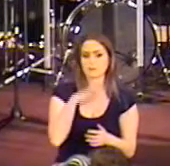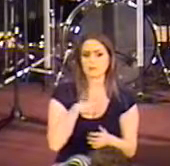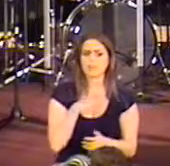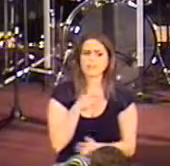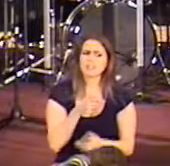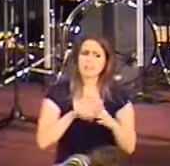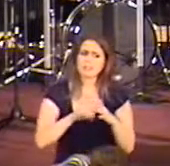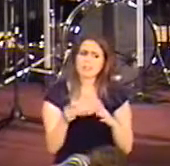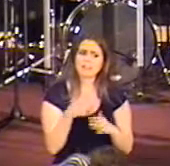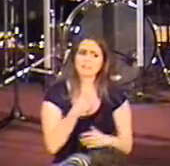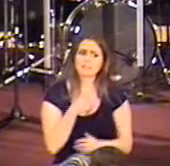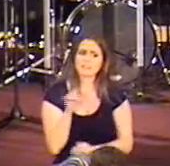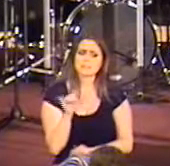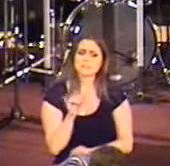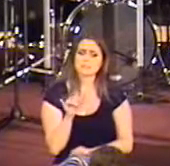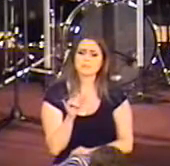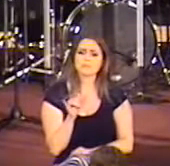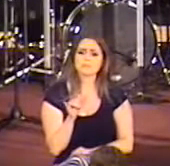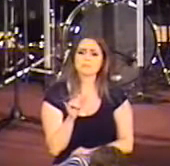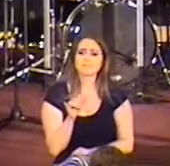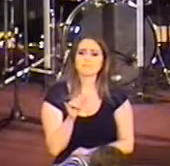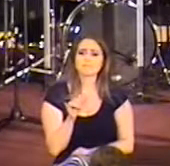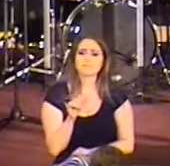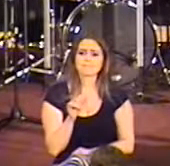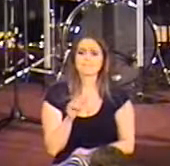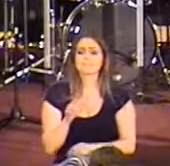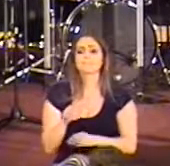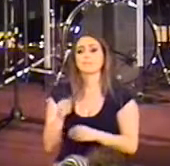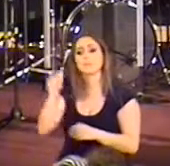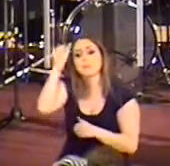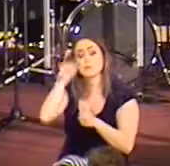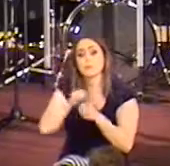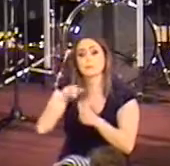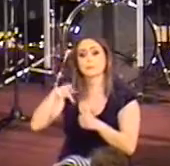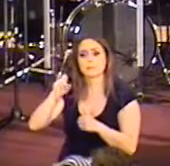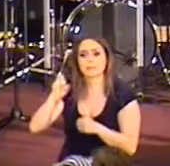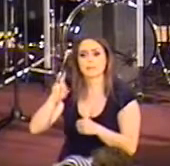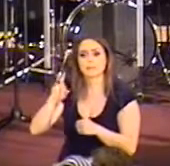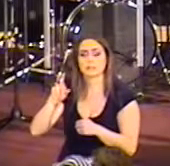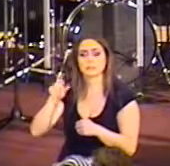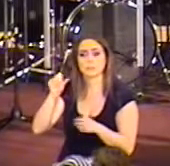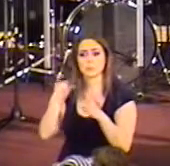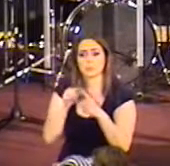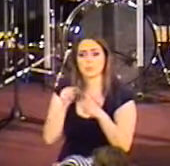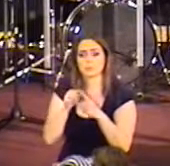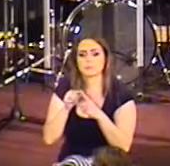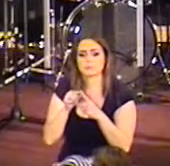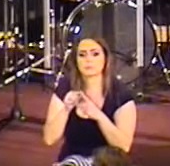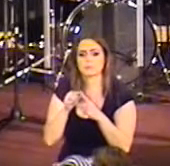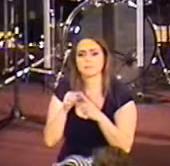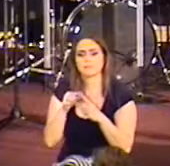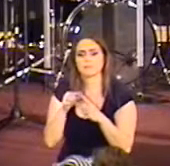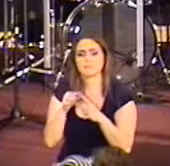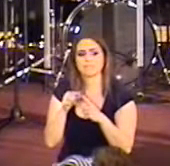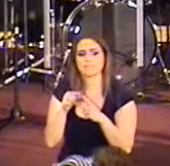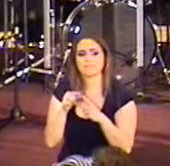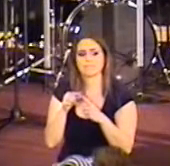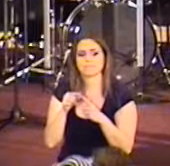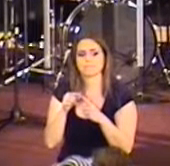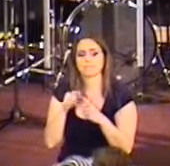me too? You remember Peter's words? What a moment at the campfire. Here's what he